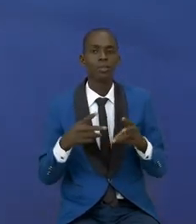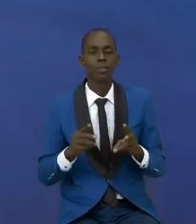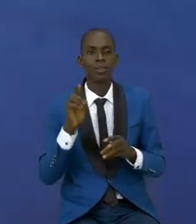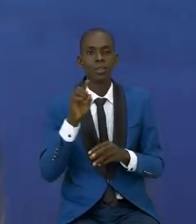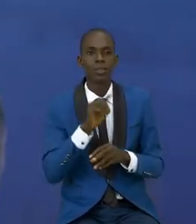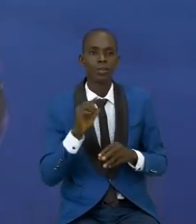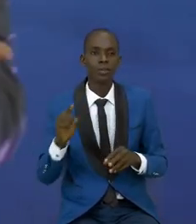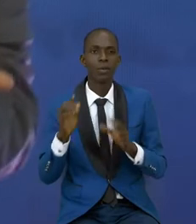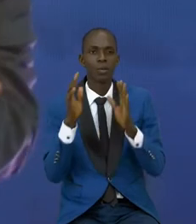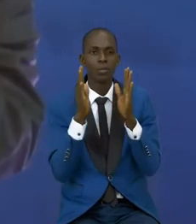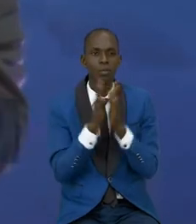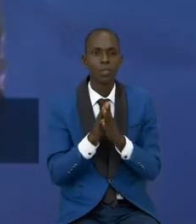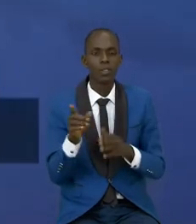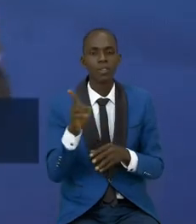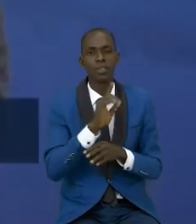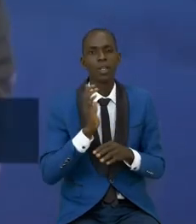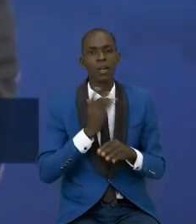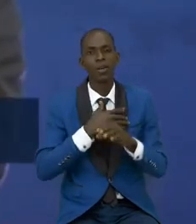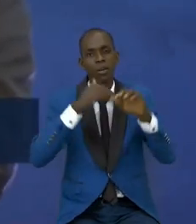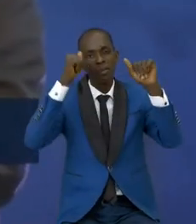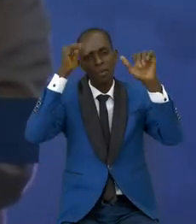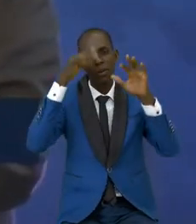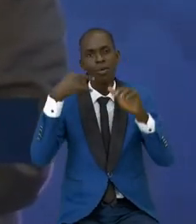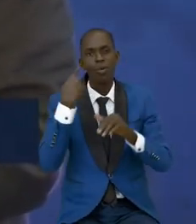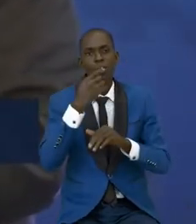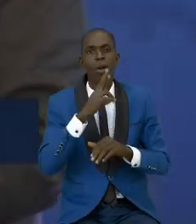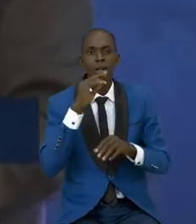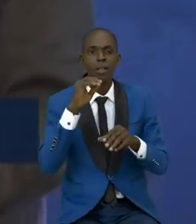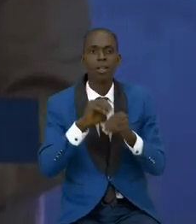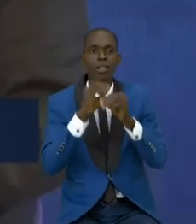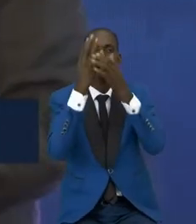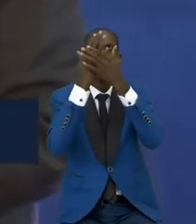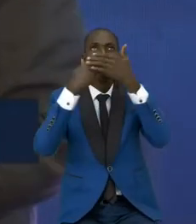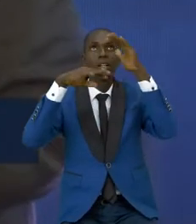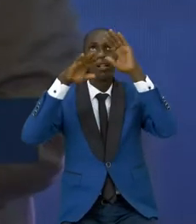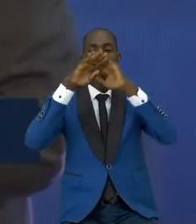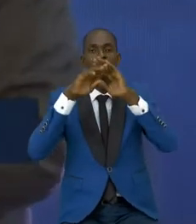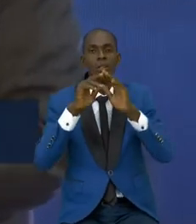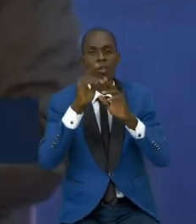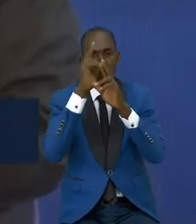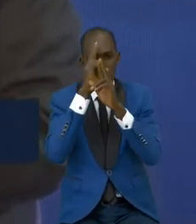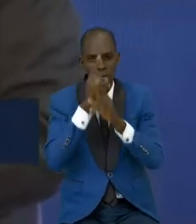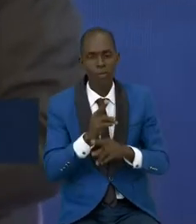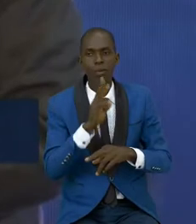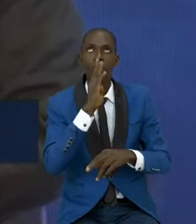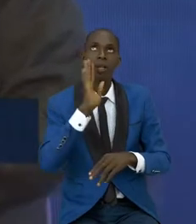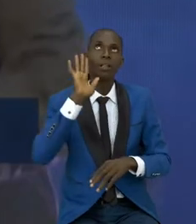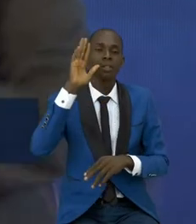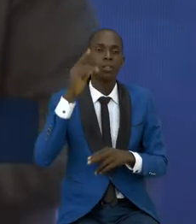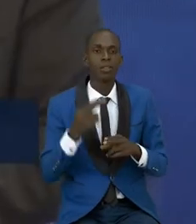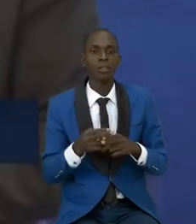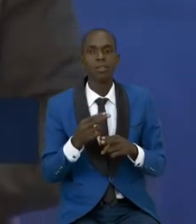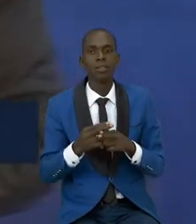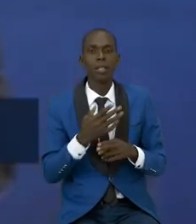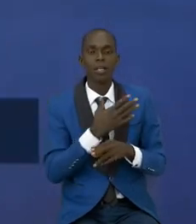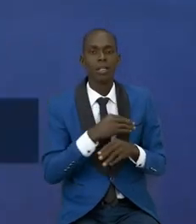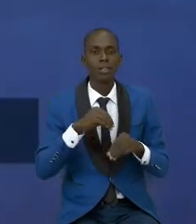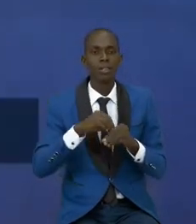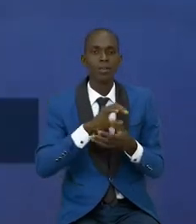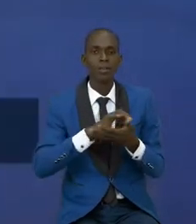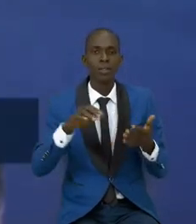ye, our Father, which art in heaven, hallowed be thy name. And then in verse